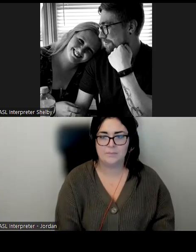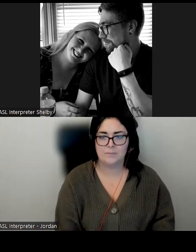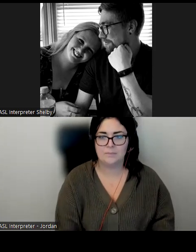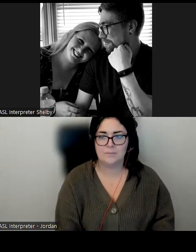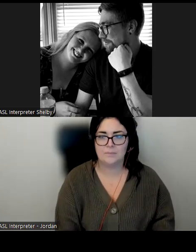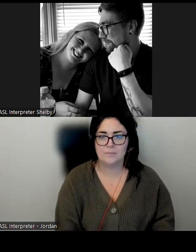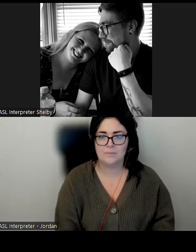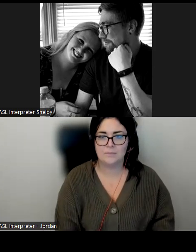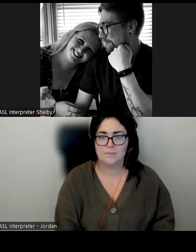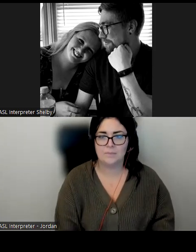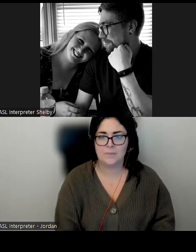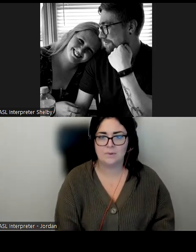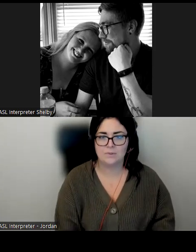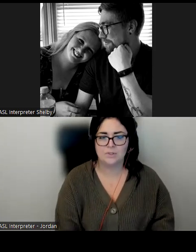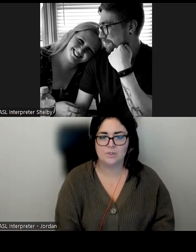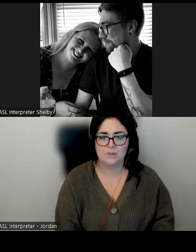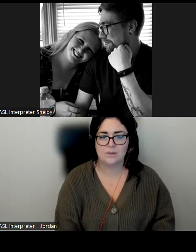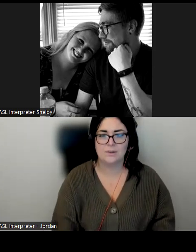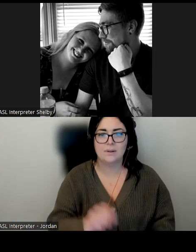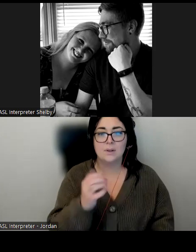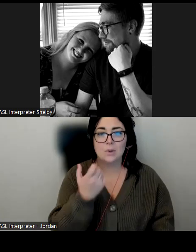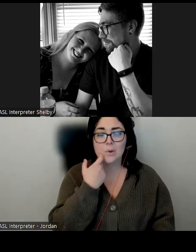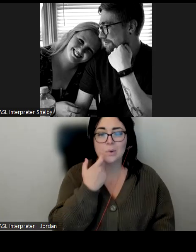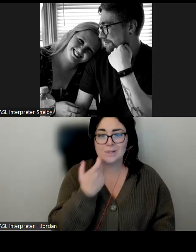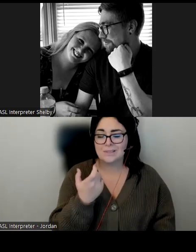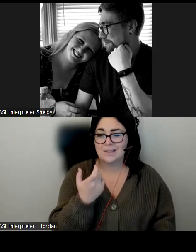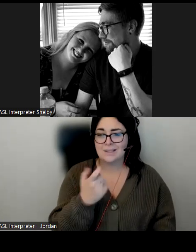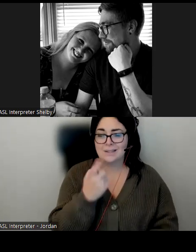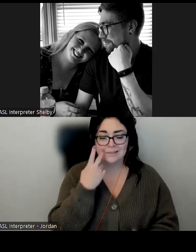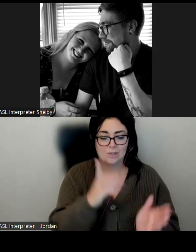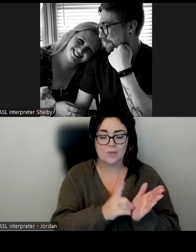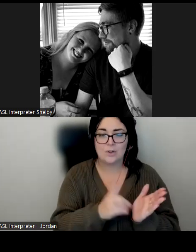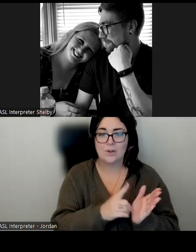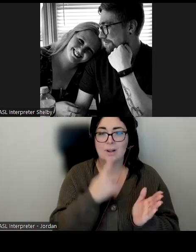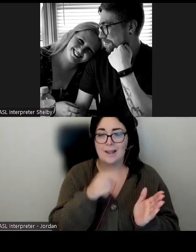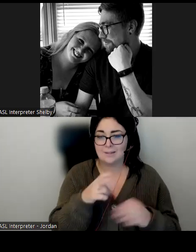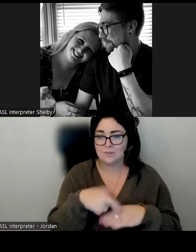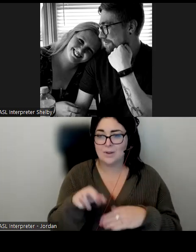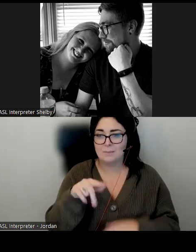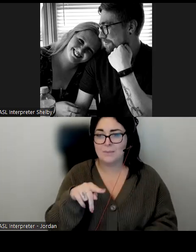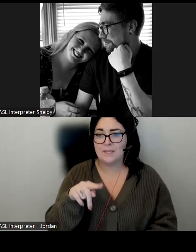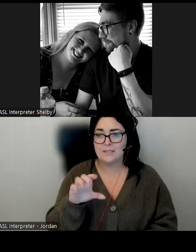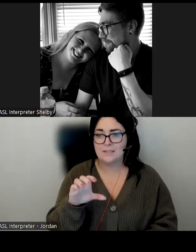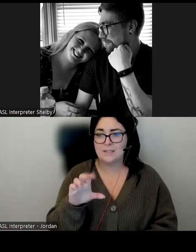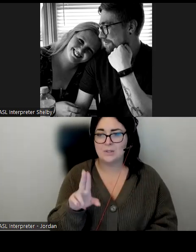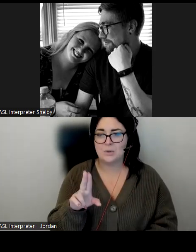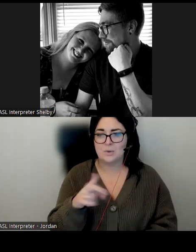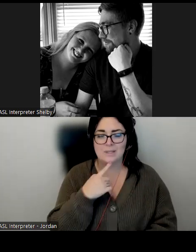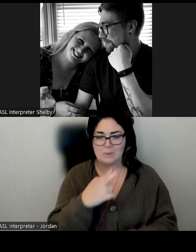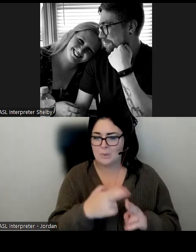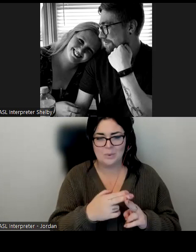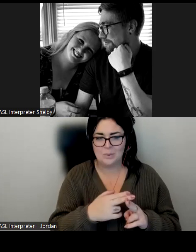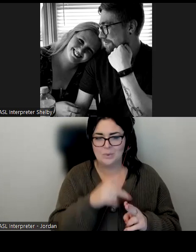when I saw the doctor, I asked him to refer me to PCU. And he did tell me, oh no, it's too soon.